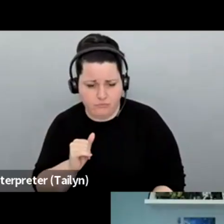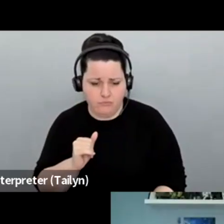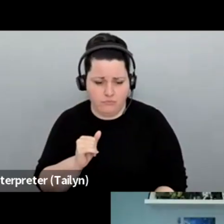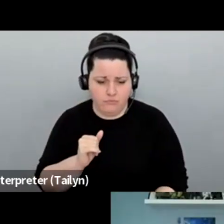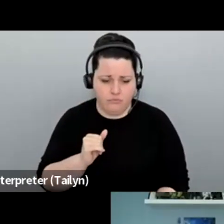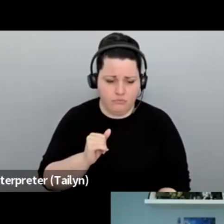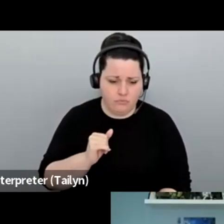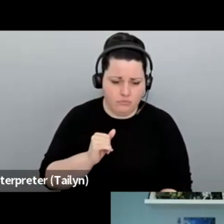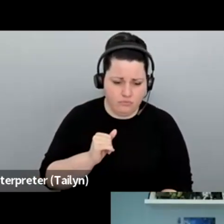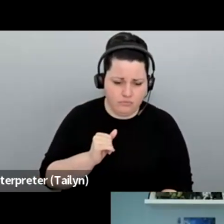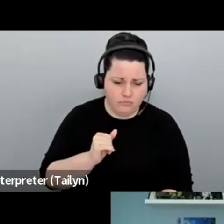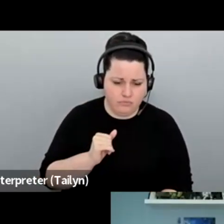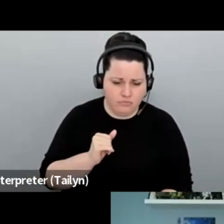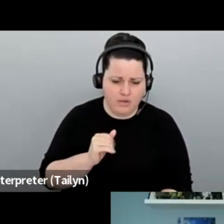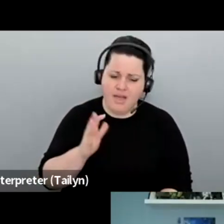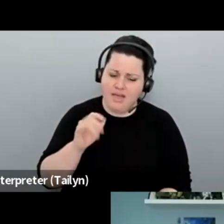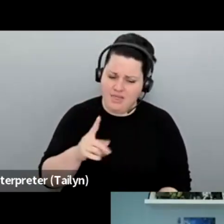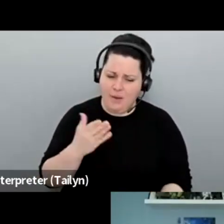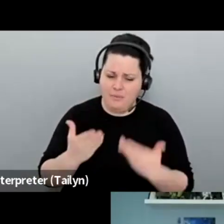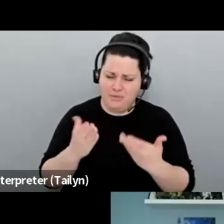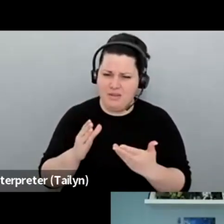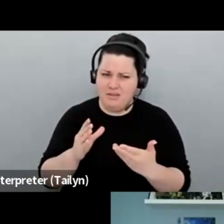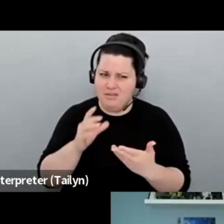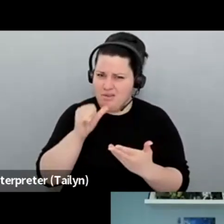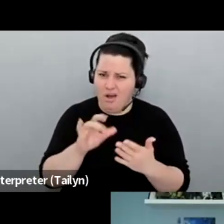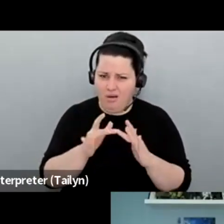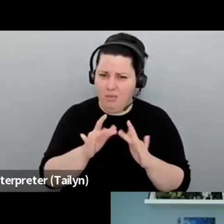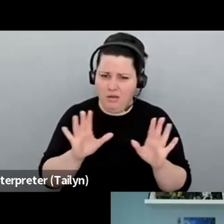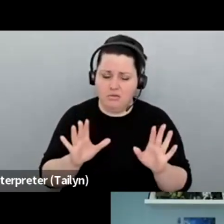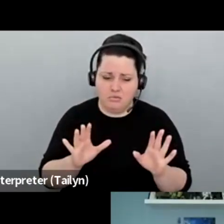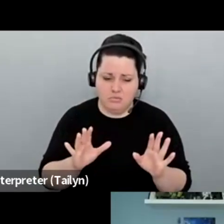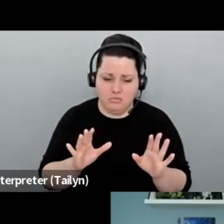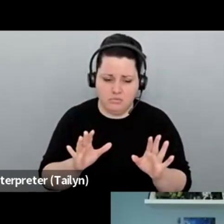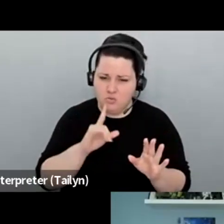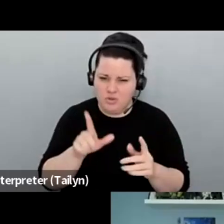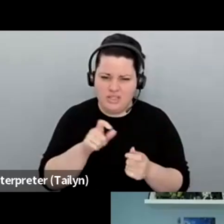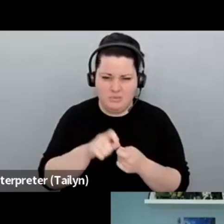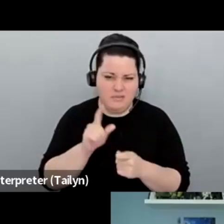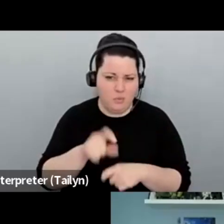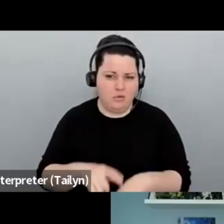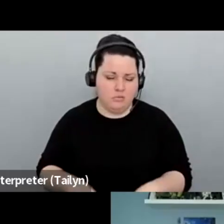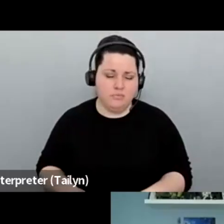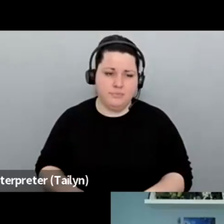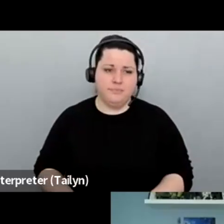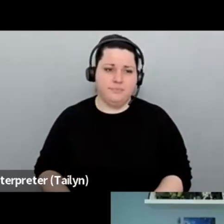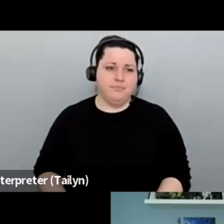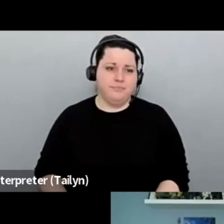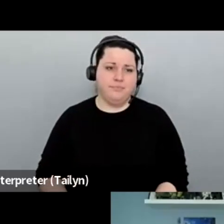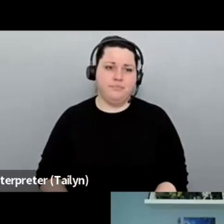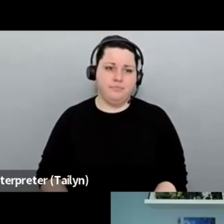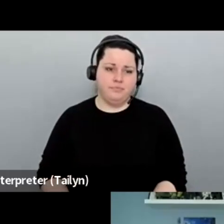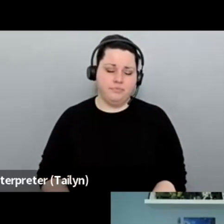I don't even know. That one we might have to take offline, Neil. It's a really specific question.